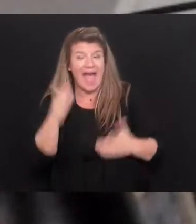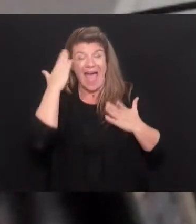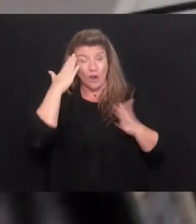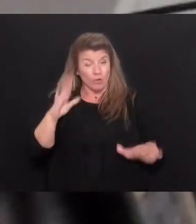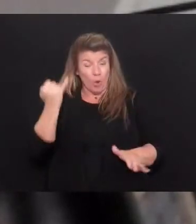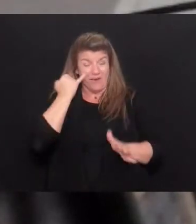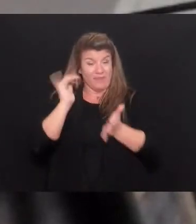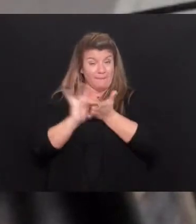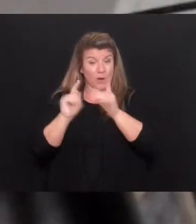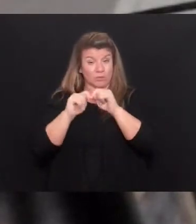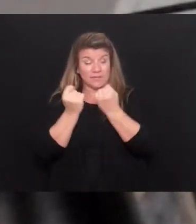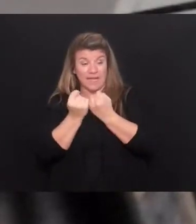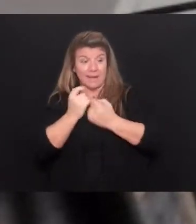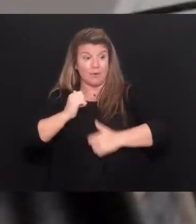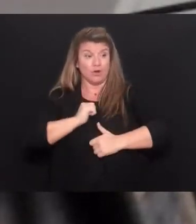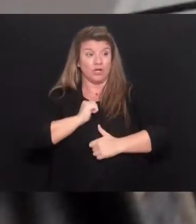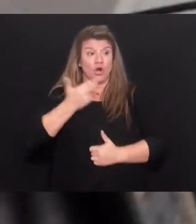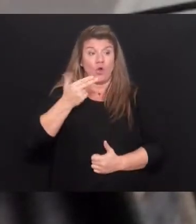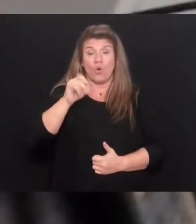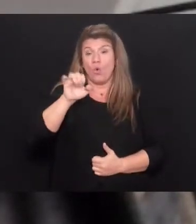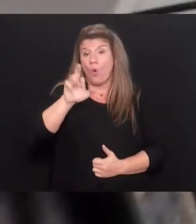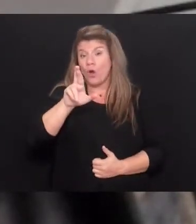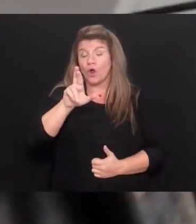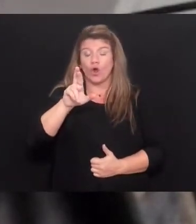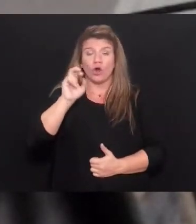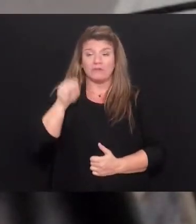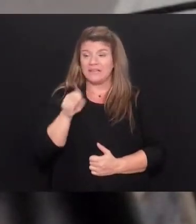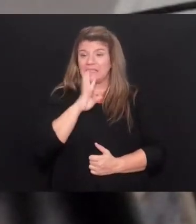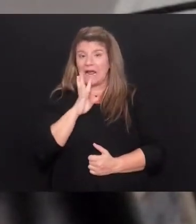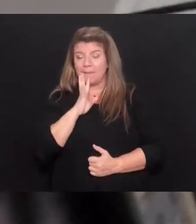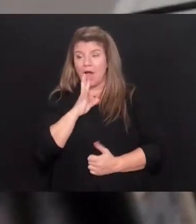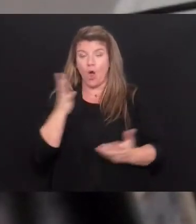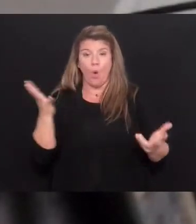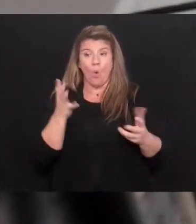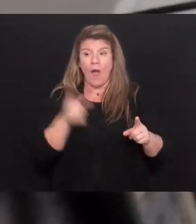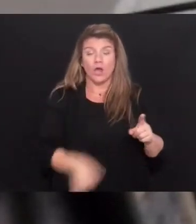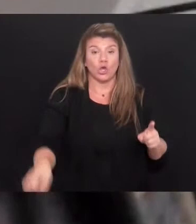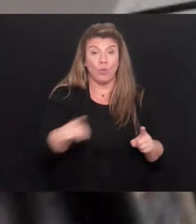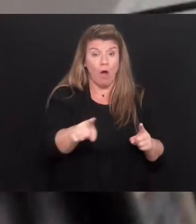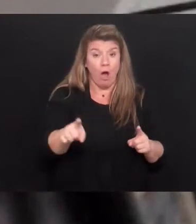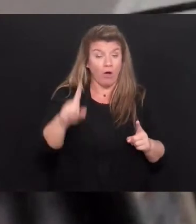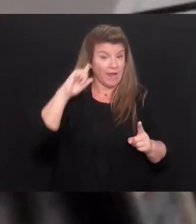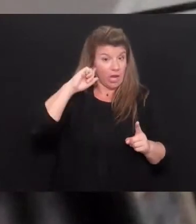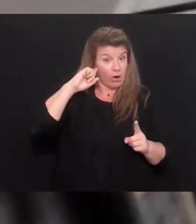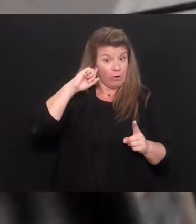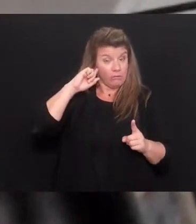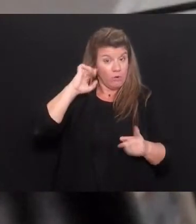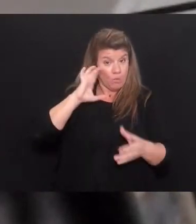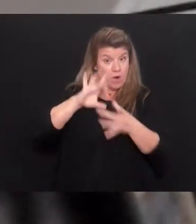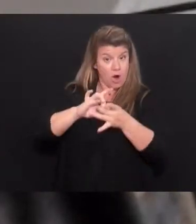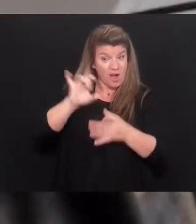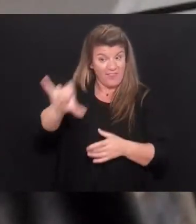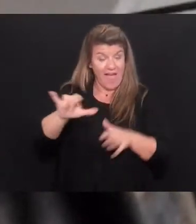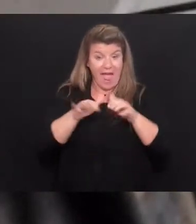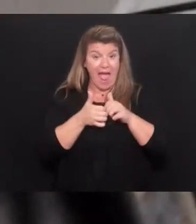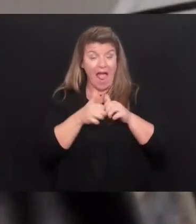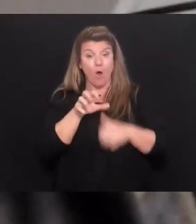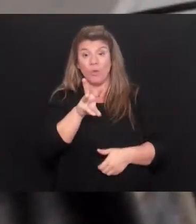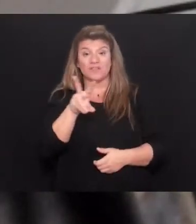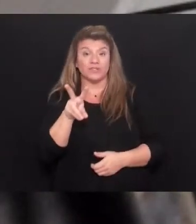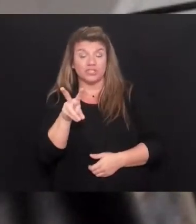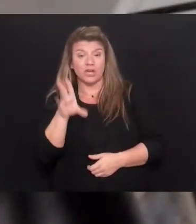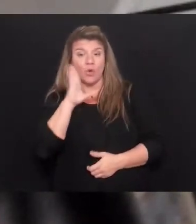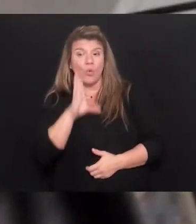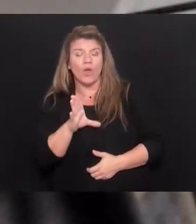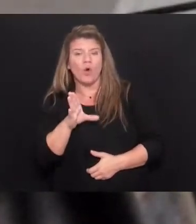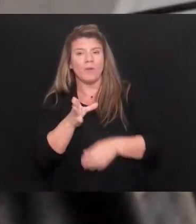team or General Hoyer could talk about what you are hearing in regards to how West Virginia is